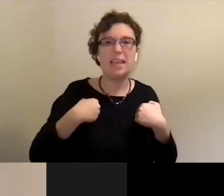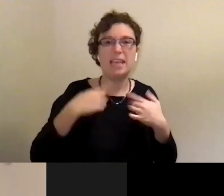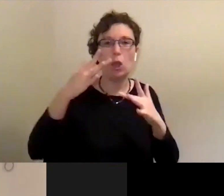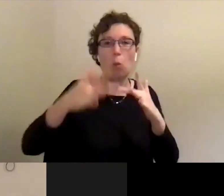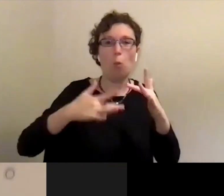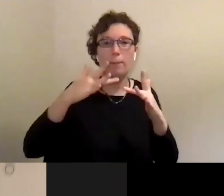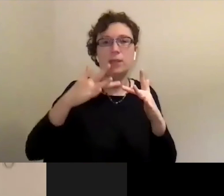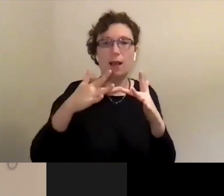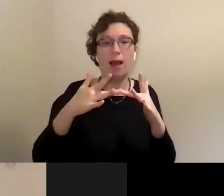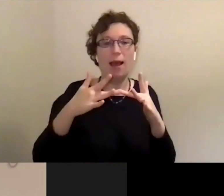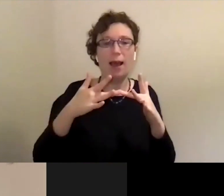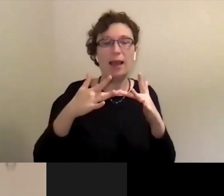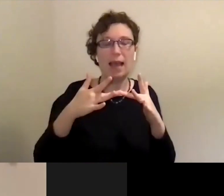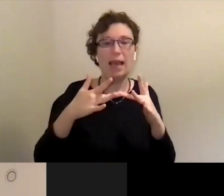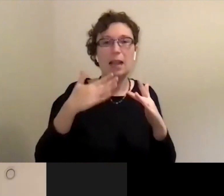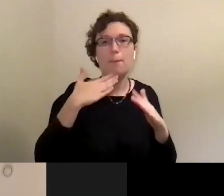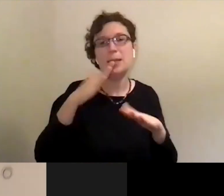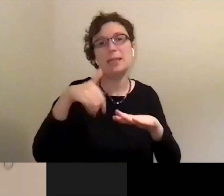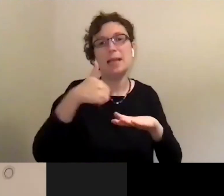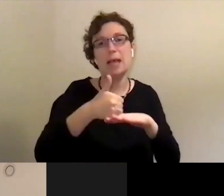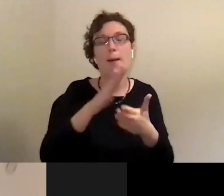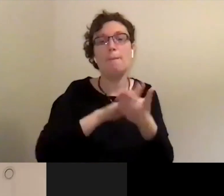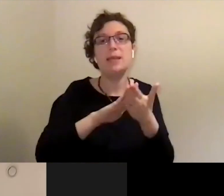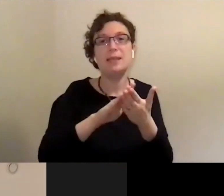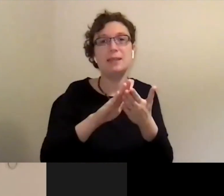you or BLM Exeter.